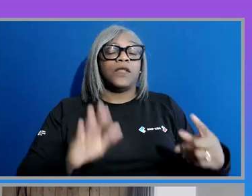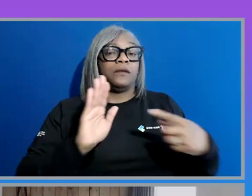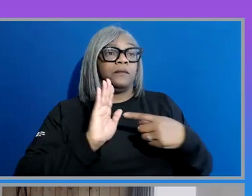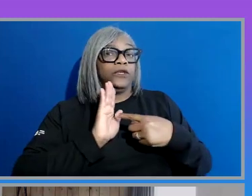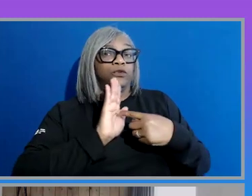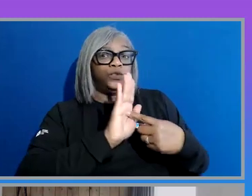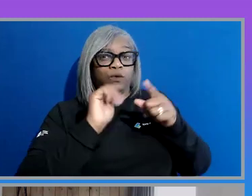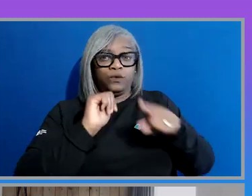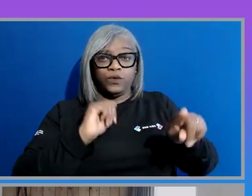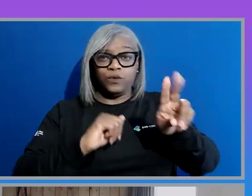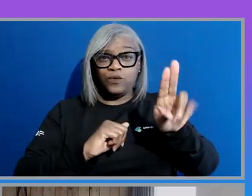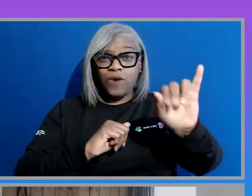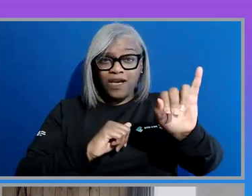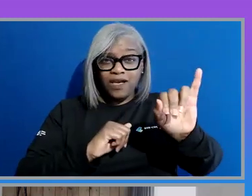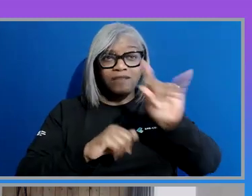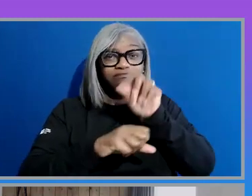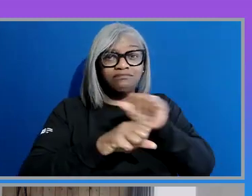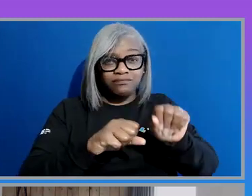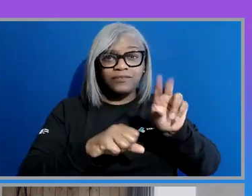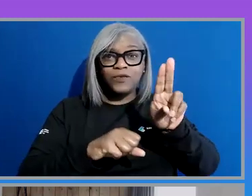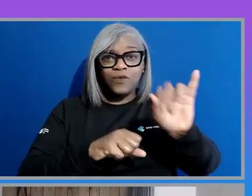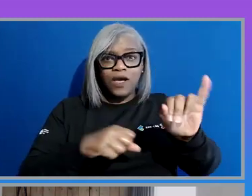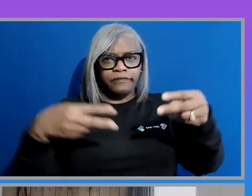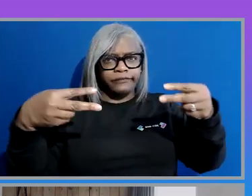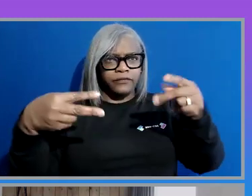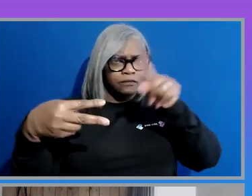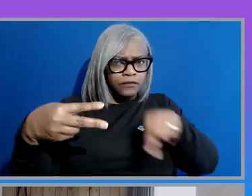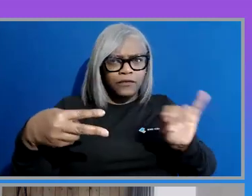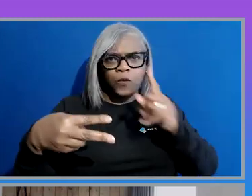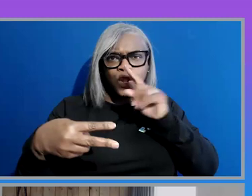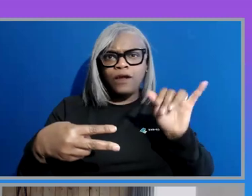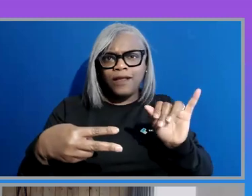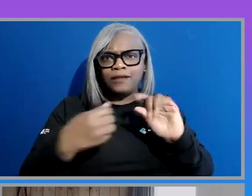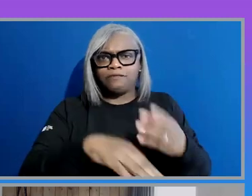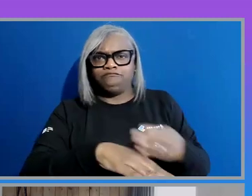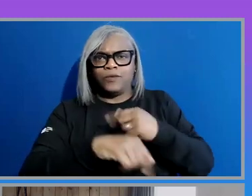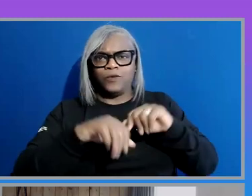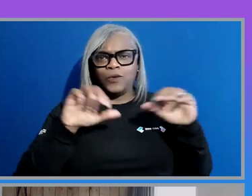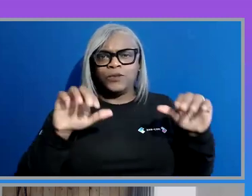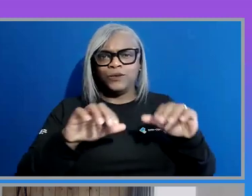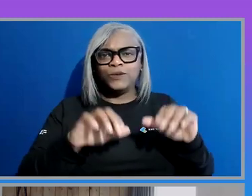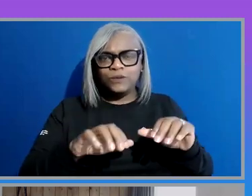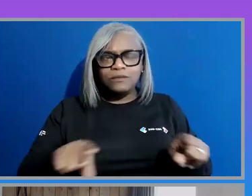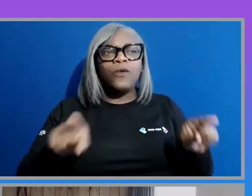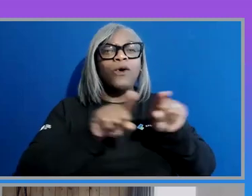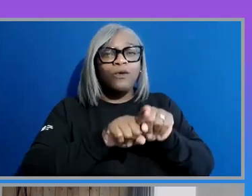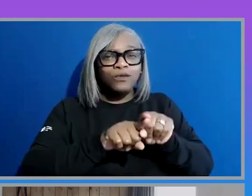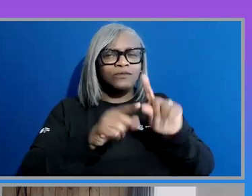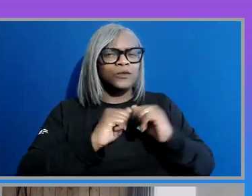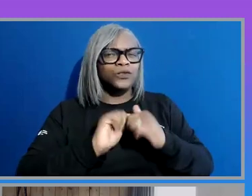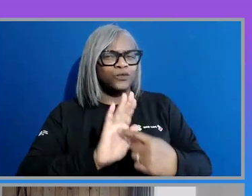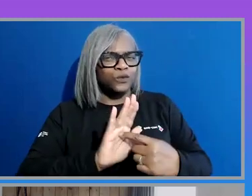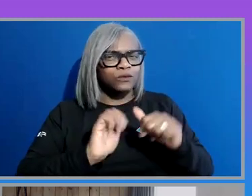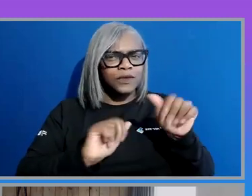code because I want to help us do better. And that way we can do better next time and the time after that and show others how to do better